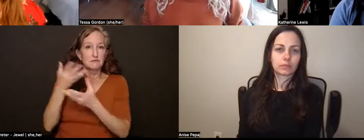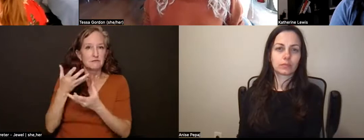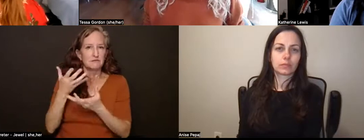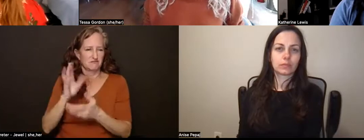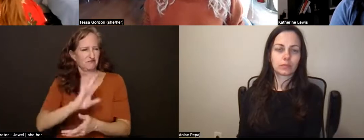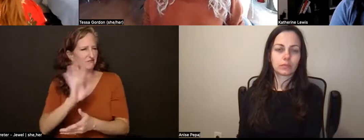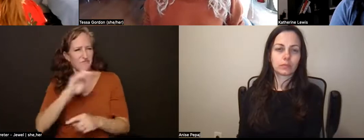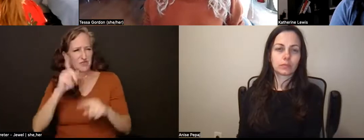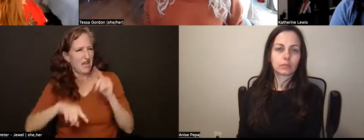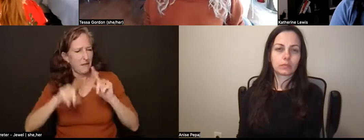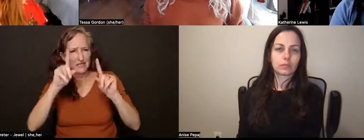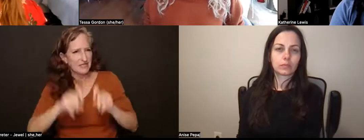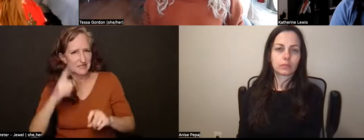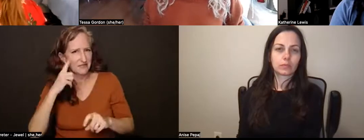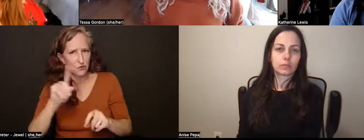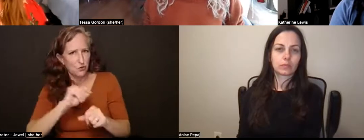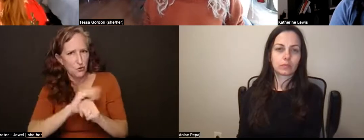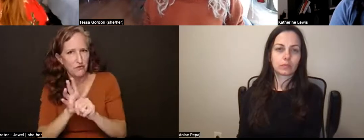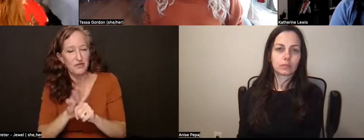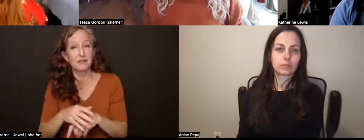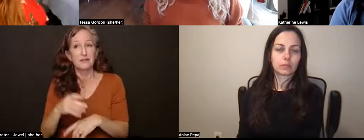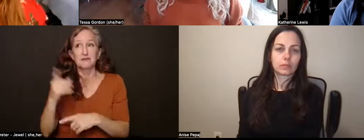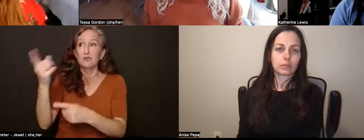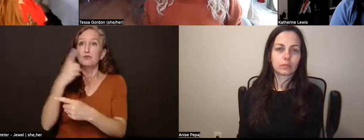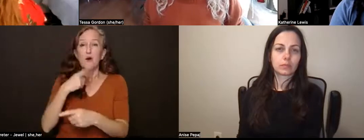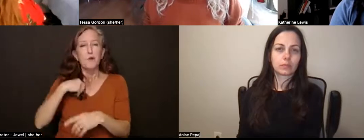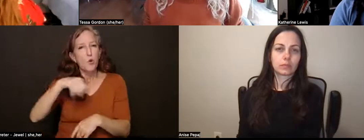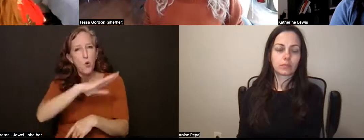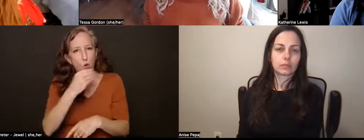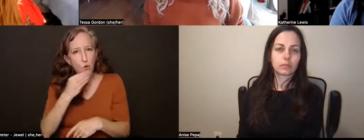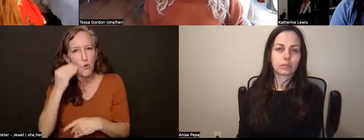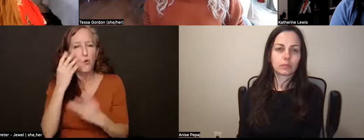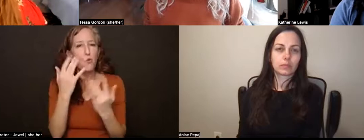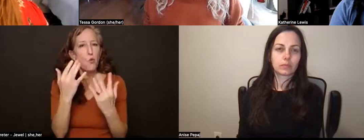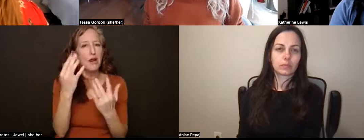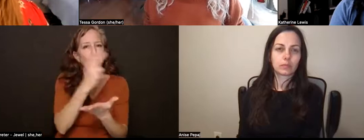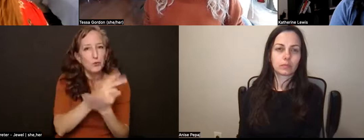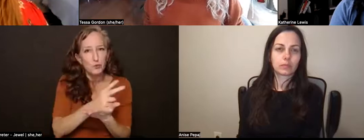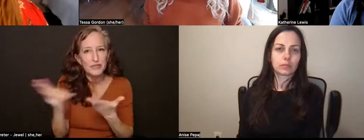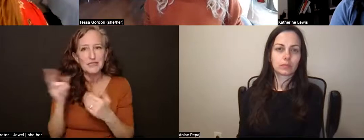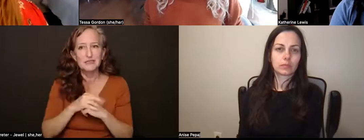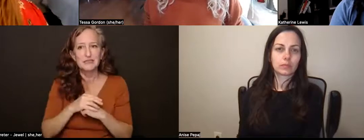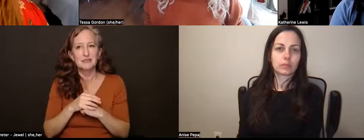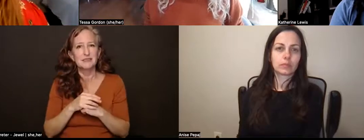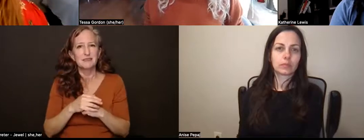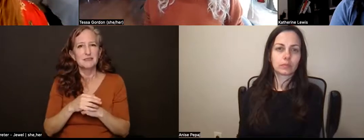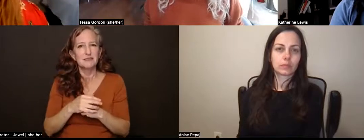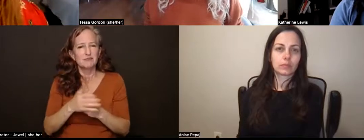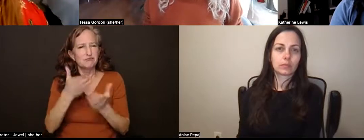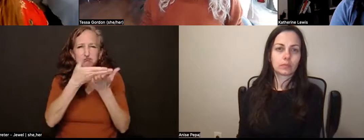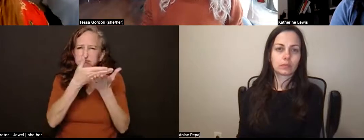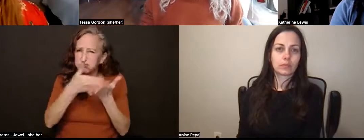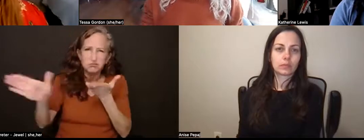for COVID. I was told to go home and wait 2 weeks, and I was discarded and